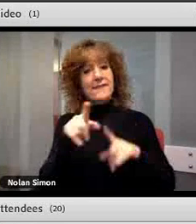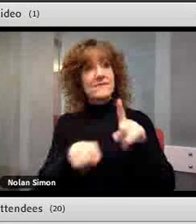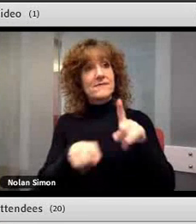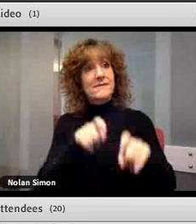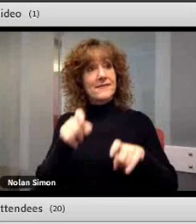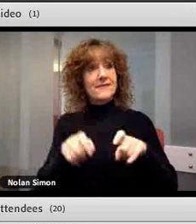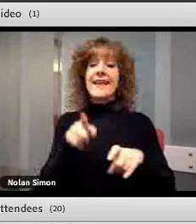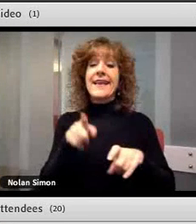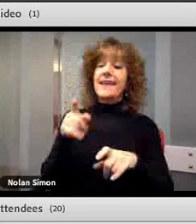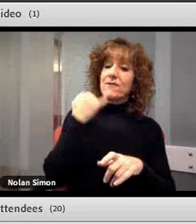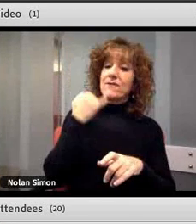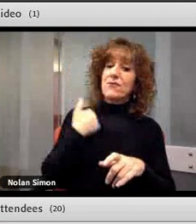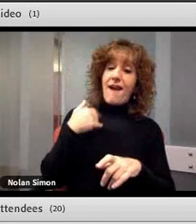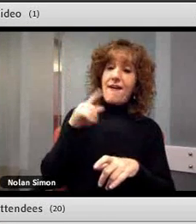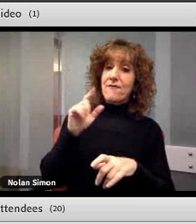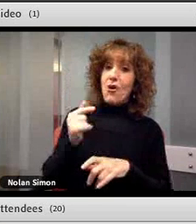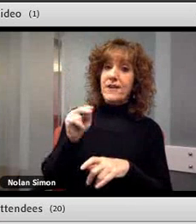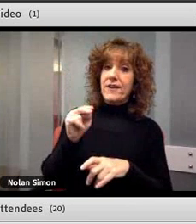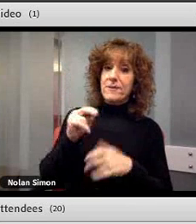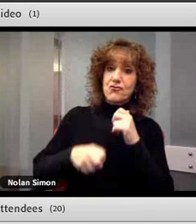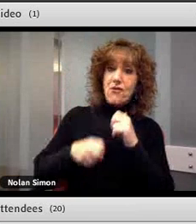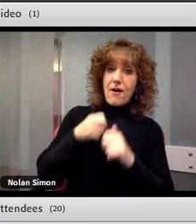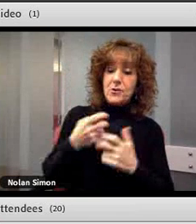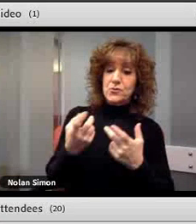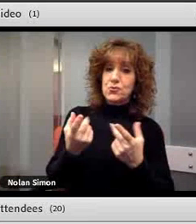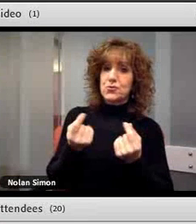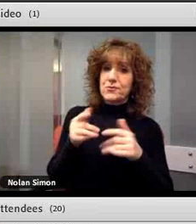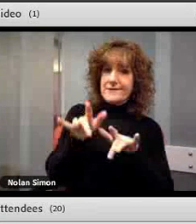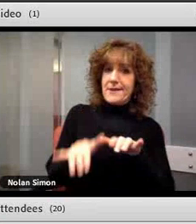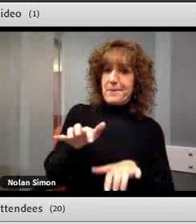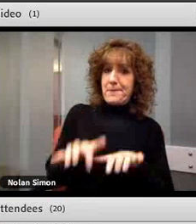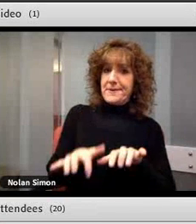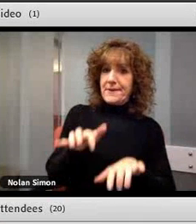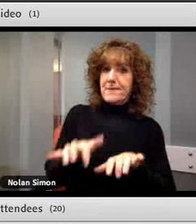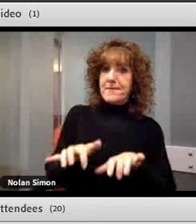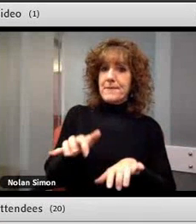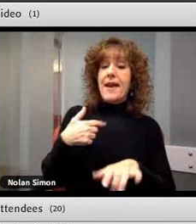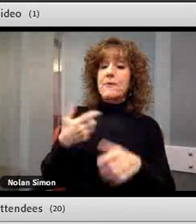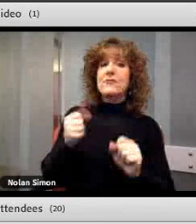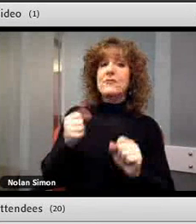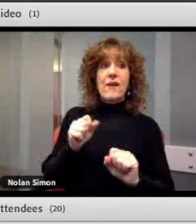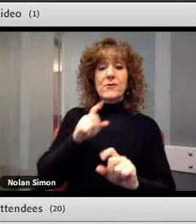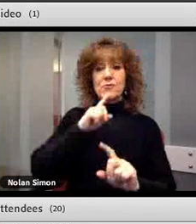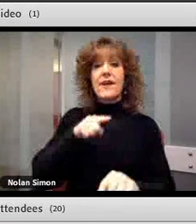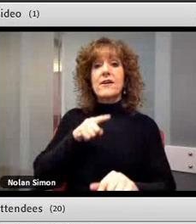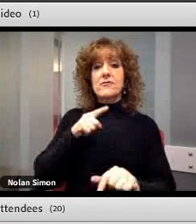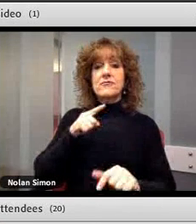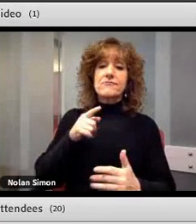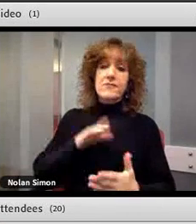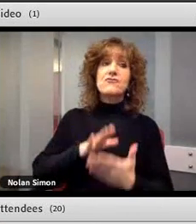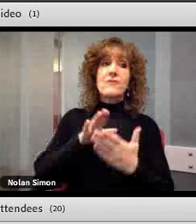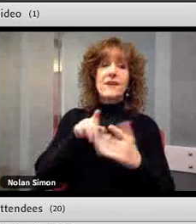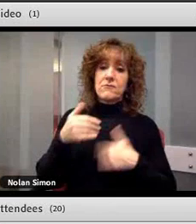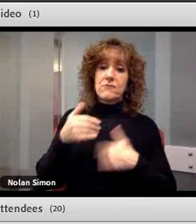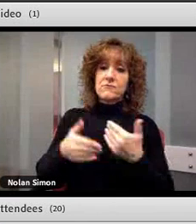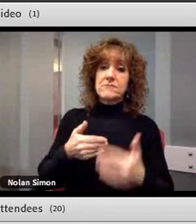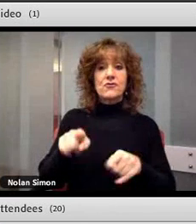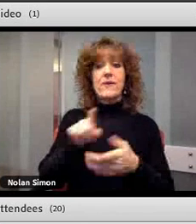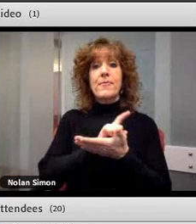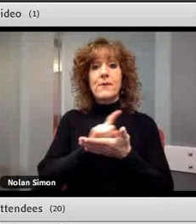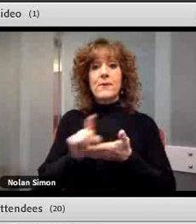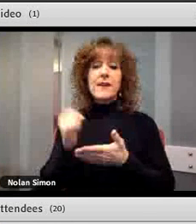having any login issues, just type it into the forum, and we'll try to address them as we go along. And also during the week, if you have